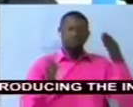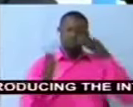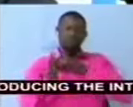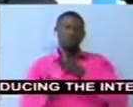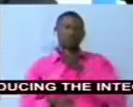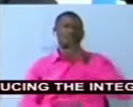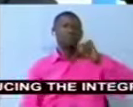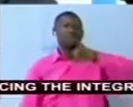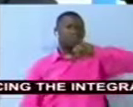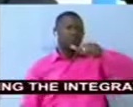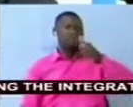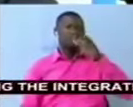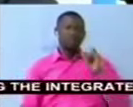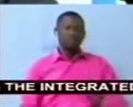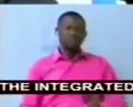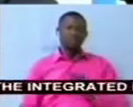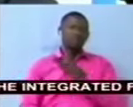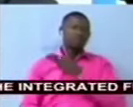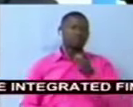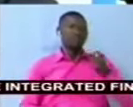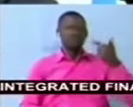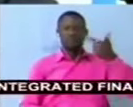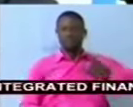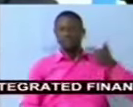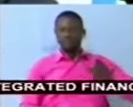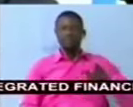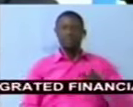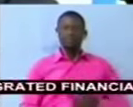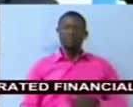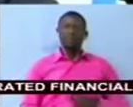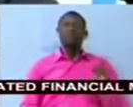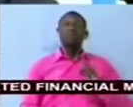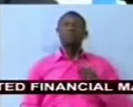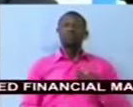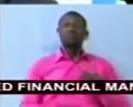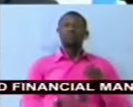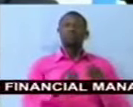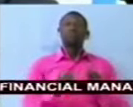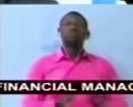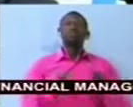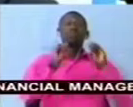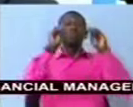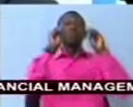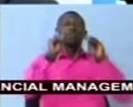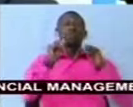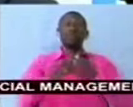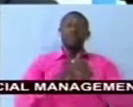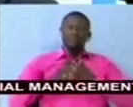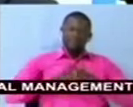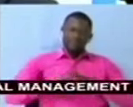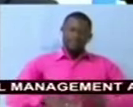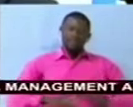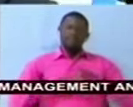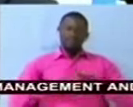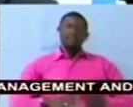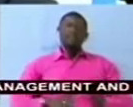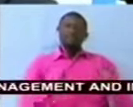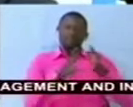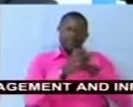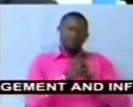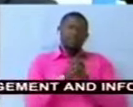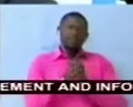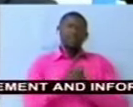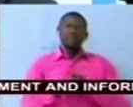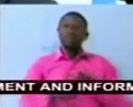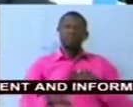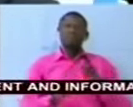to, among other things, promote healing and reconciliation and to prevent a repeat of the